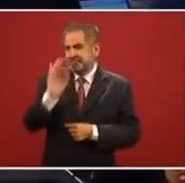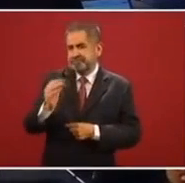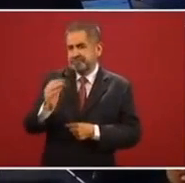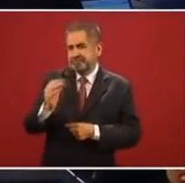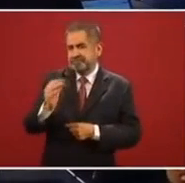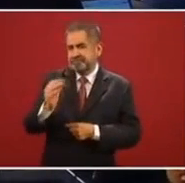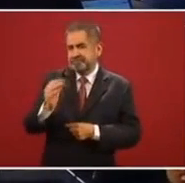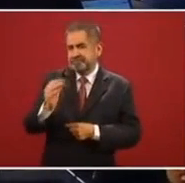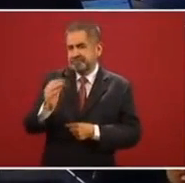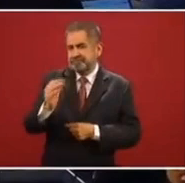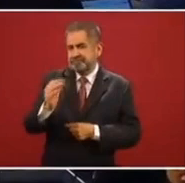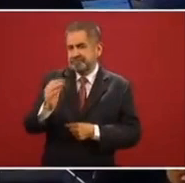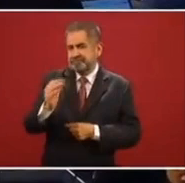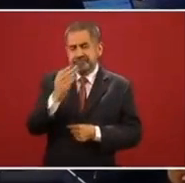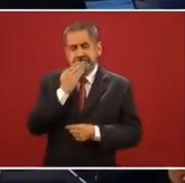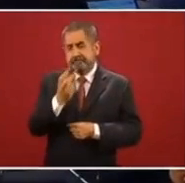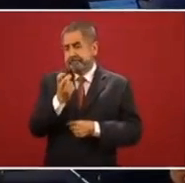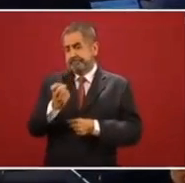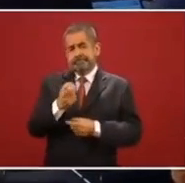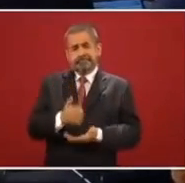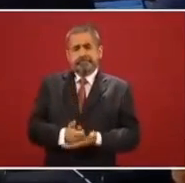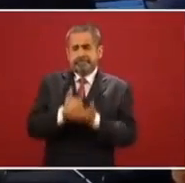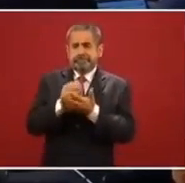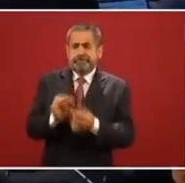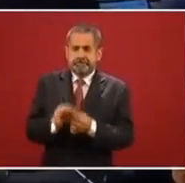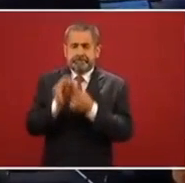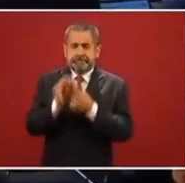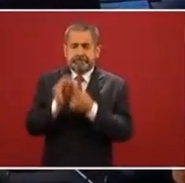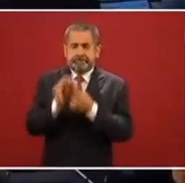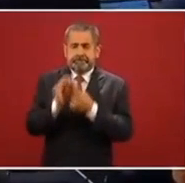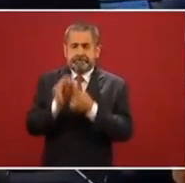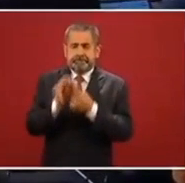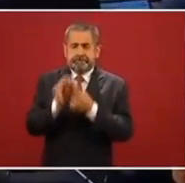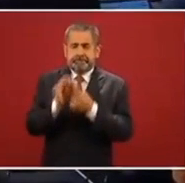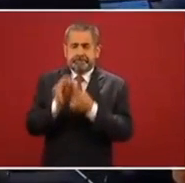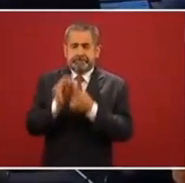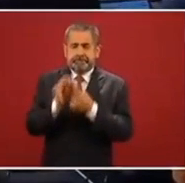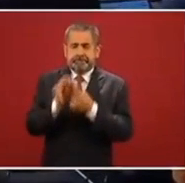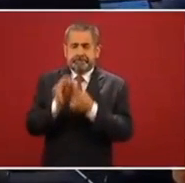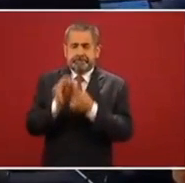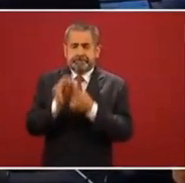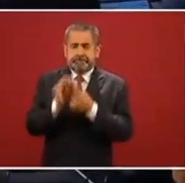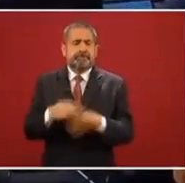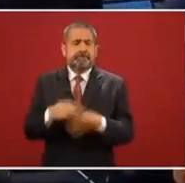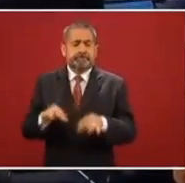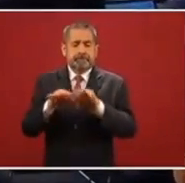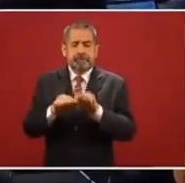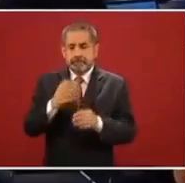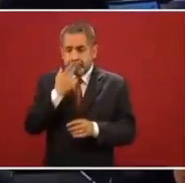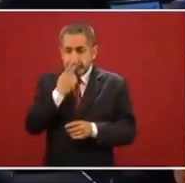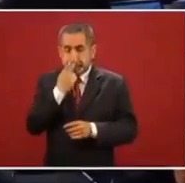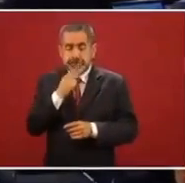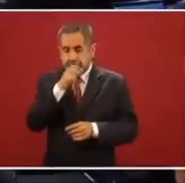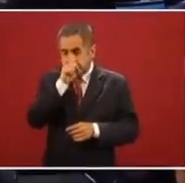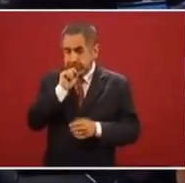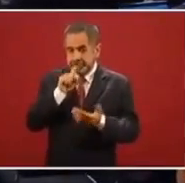crucial was crucial porque existe todavía because it still exists